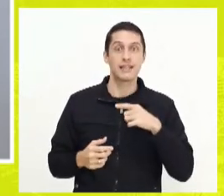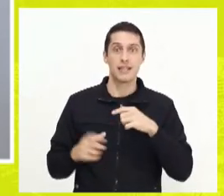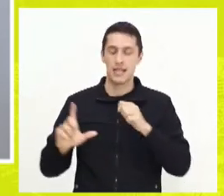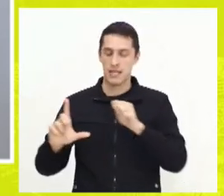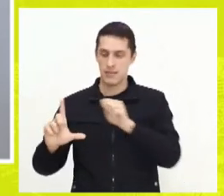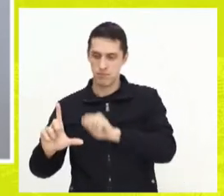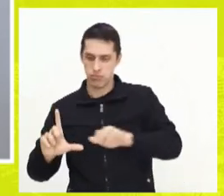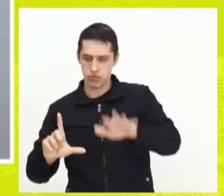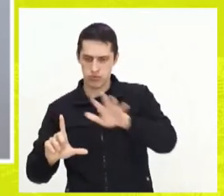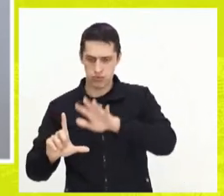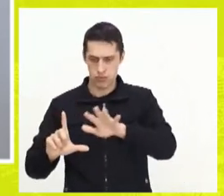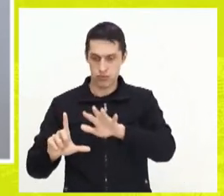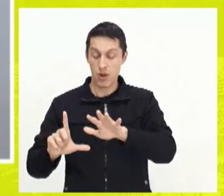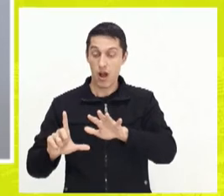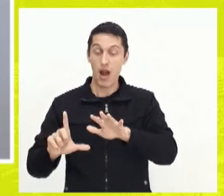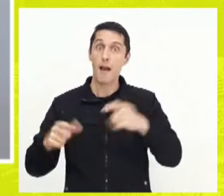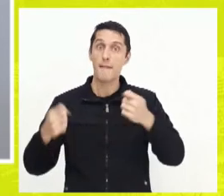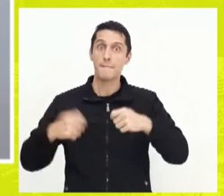like